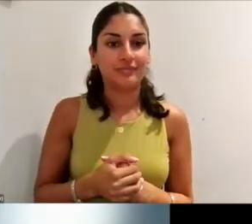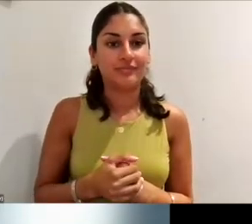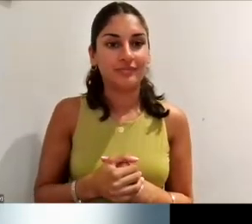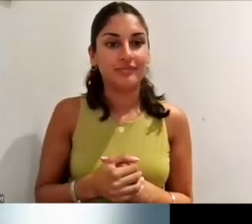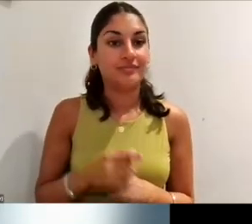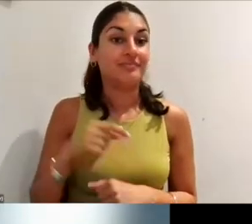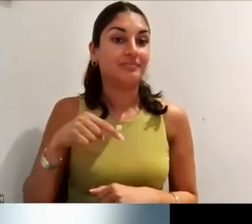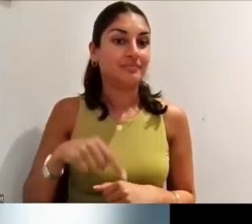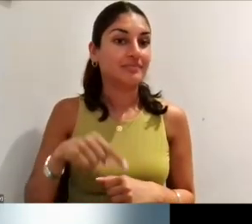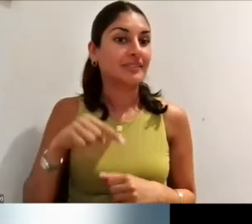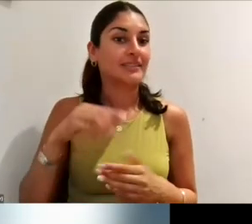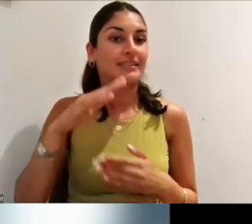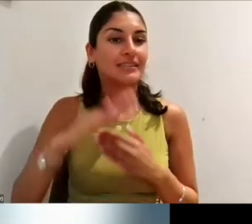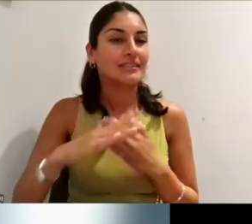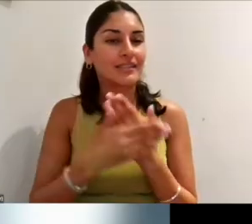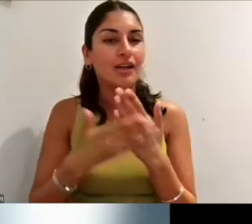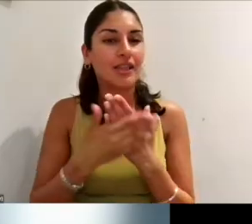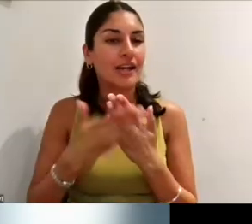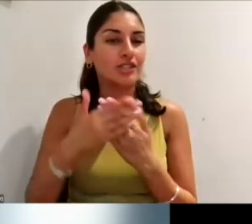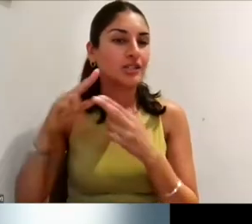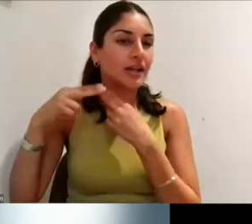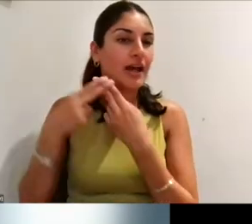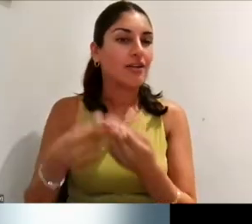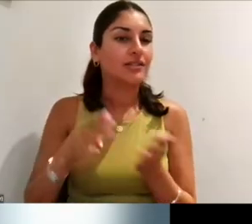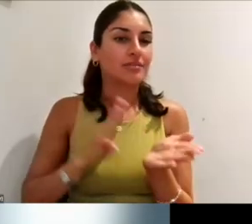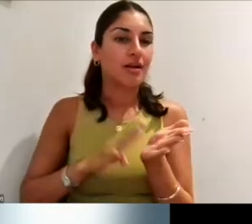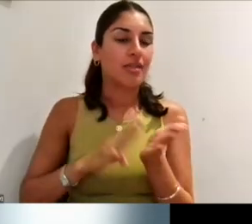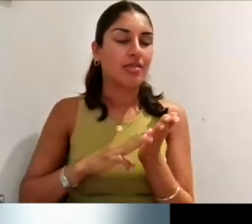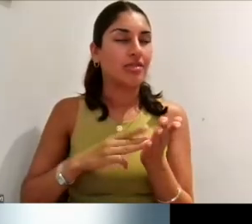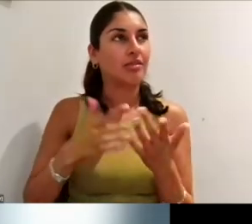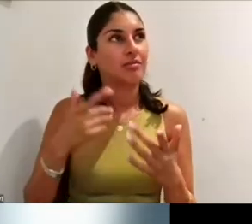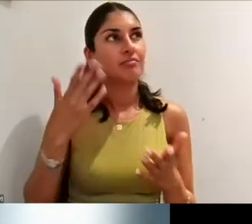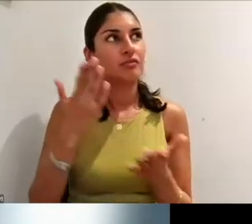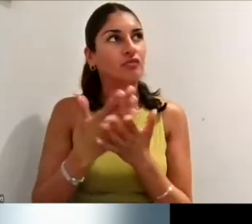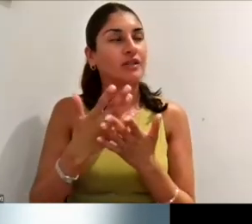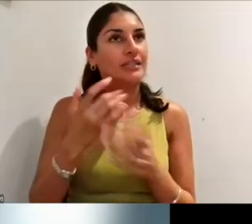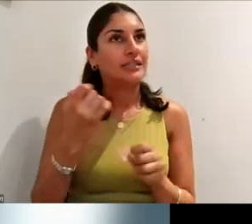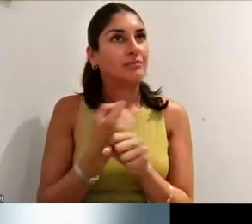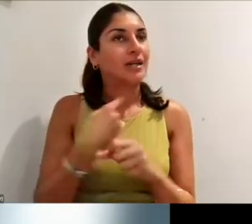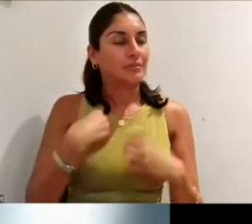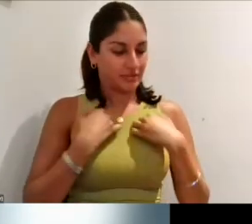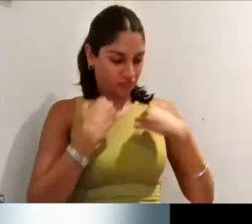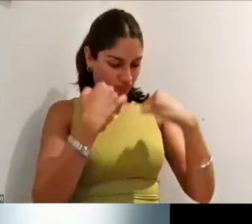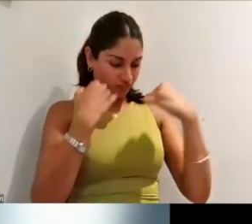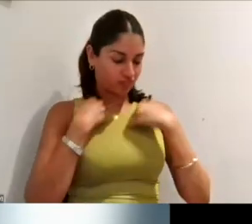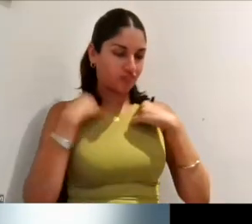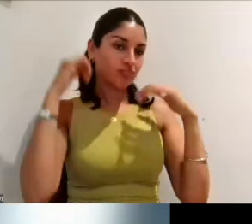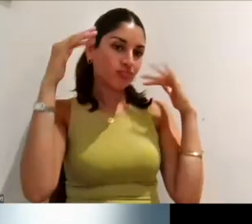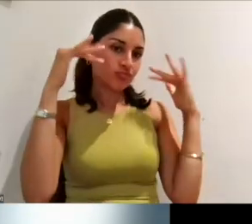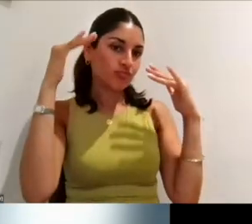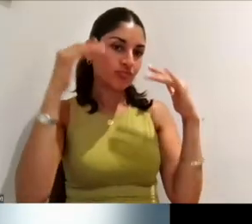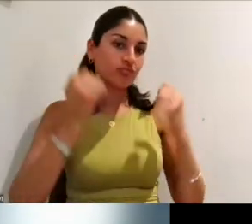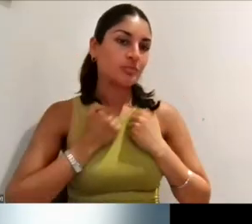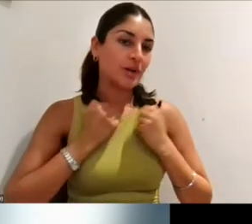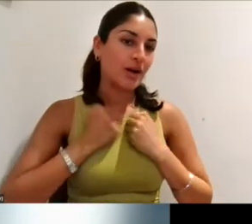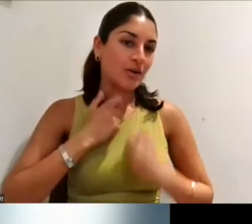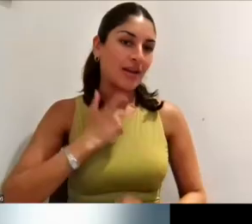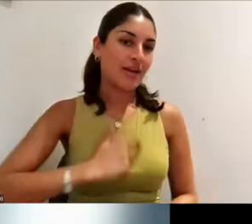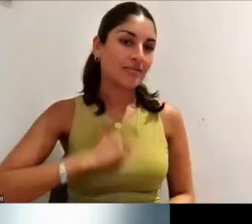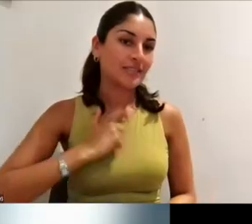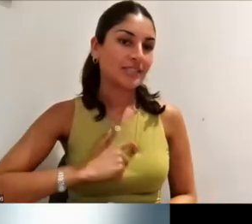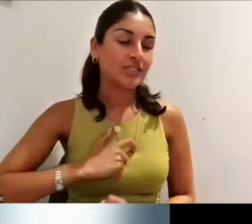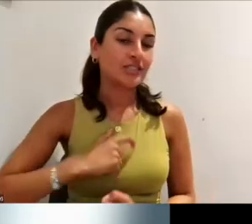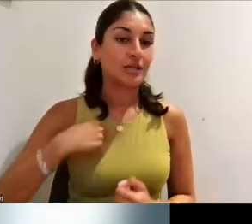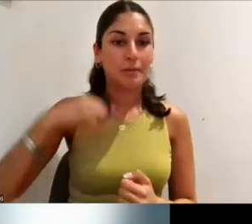And it got me to reflect a bit on my own heritage. And my father is North Indian and